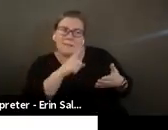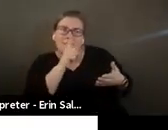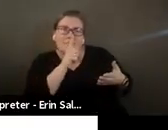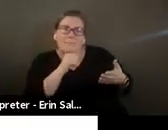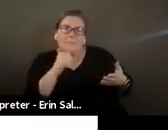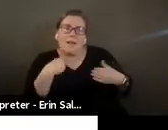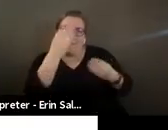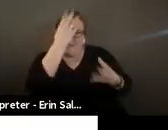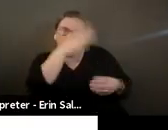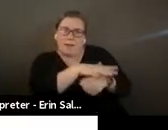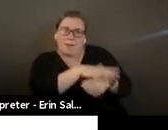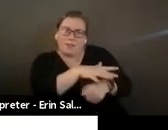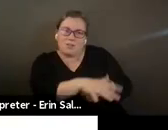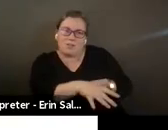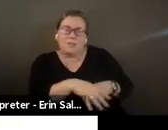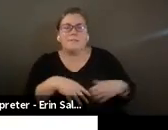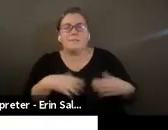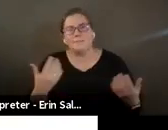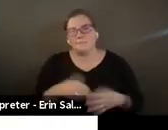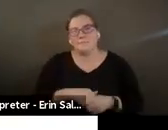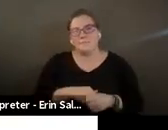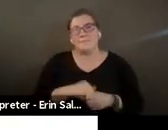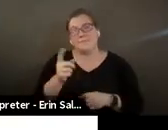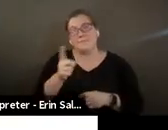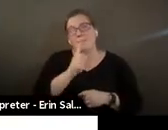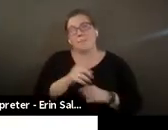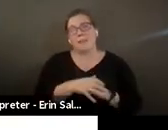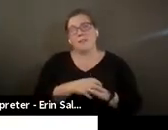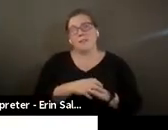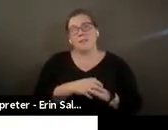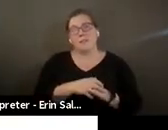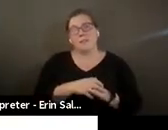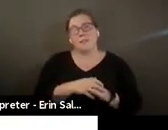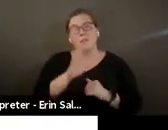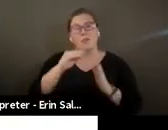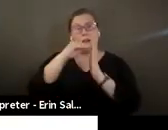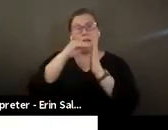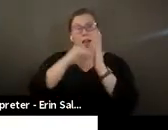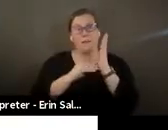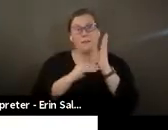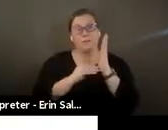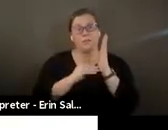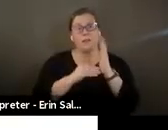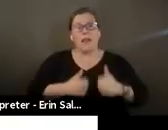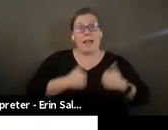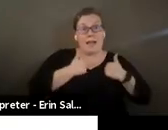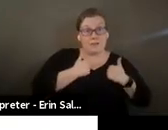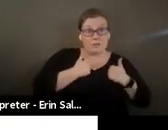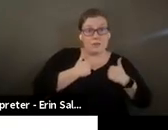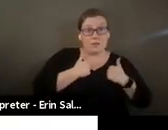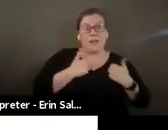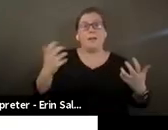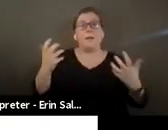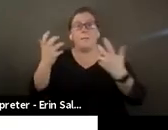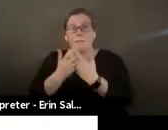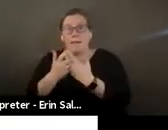And then similarly, just ensuring that your application address matches the application